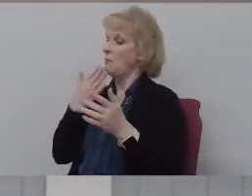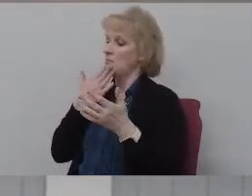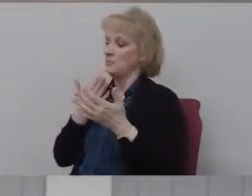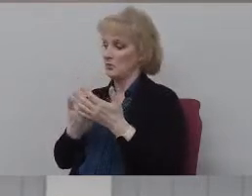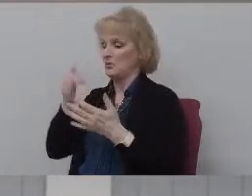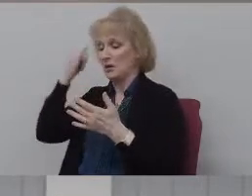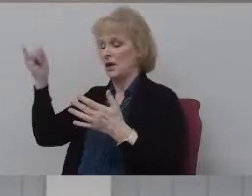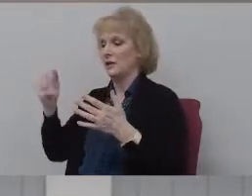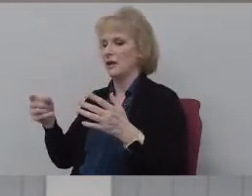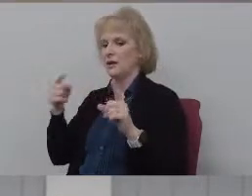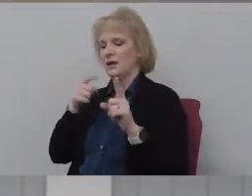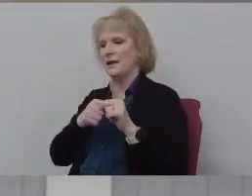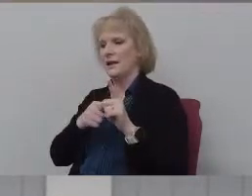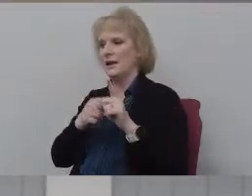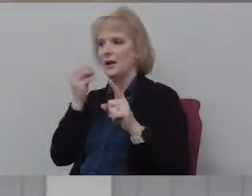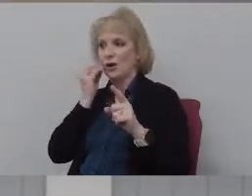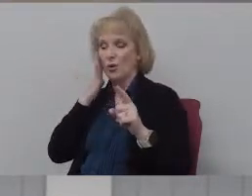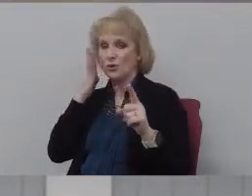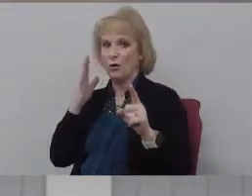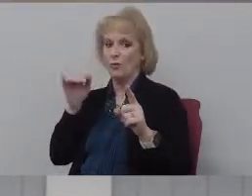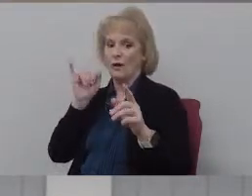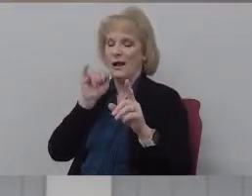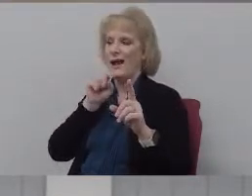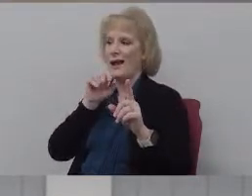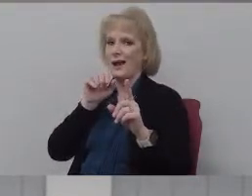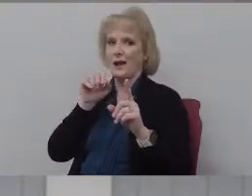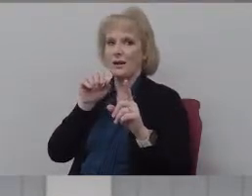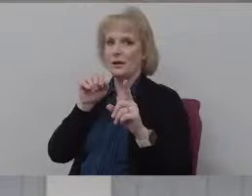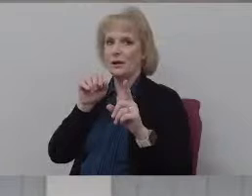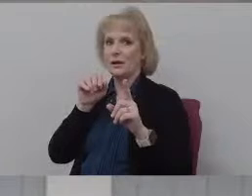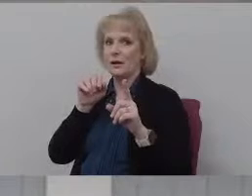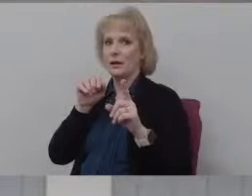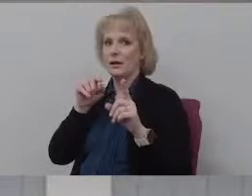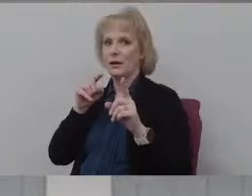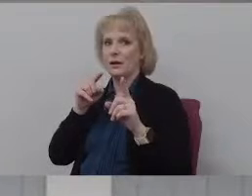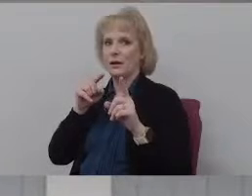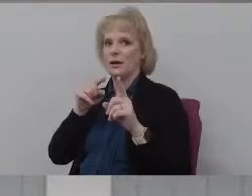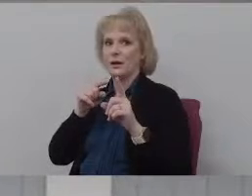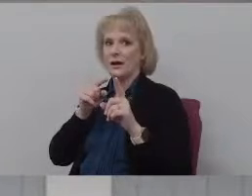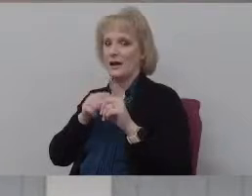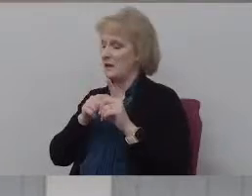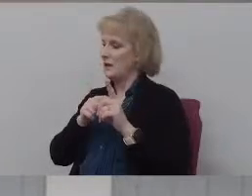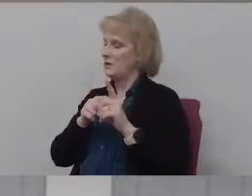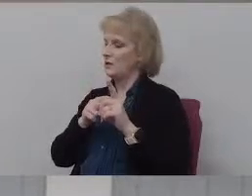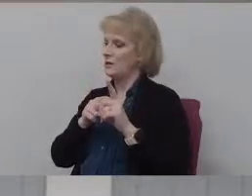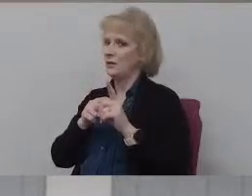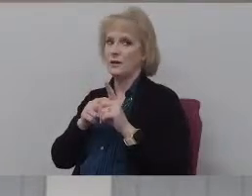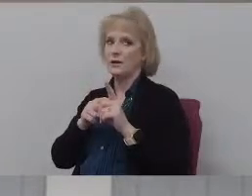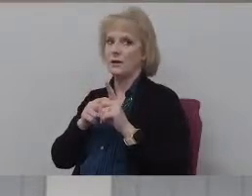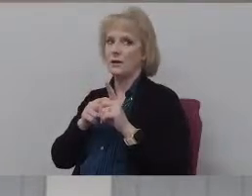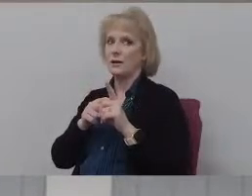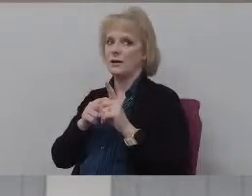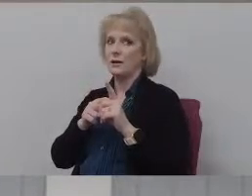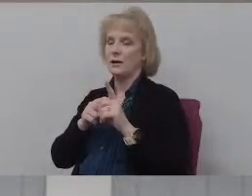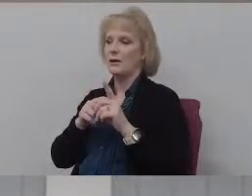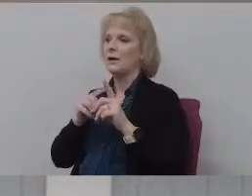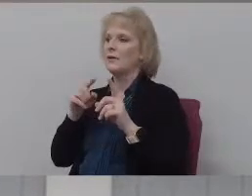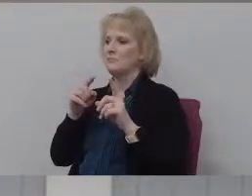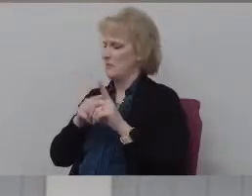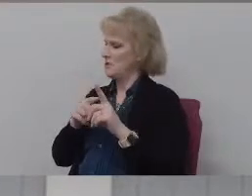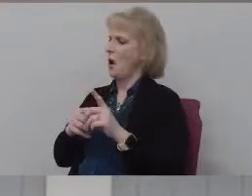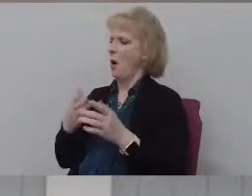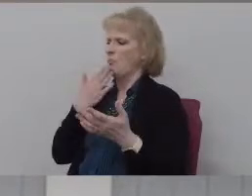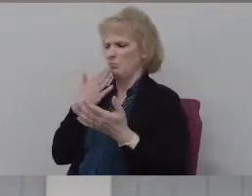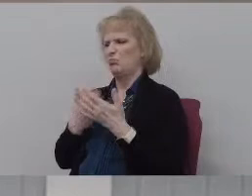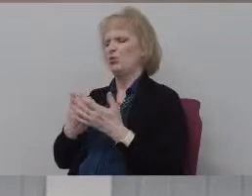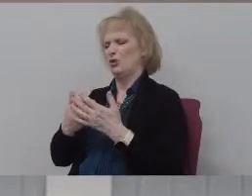Nathan goes home, you know, and that night, now, you know, Nathan, he's just talking out of you, because anyone would say it's a good idea. Let's do something for God. That's a